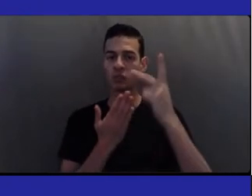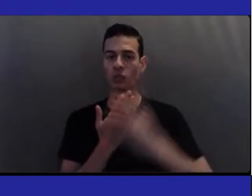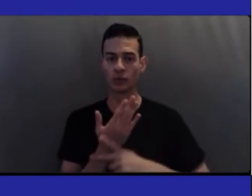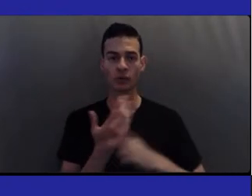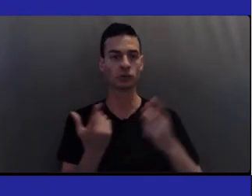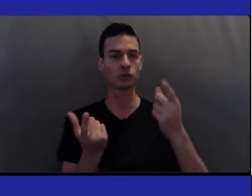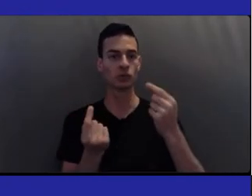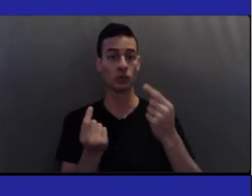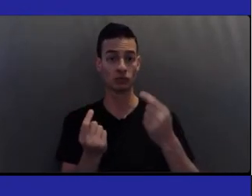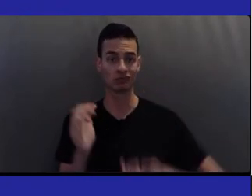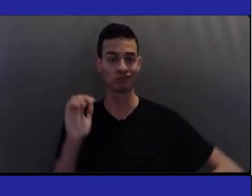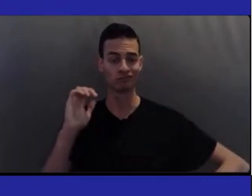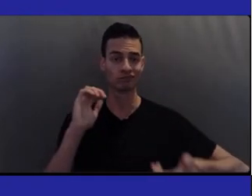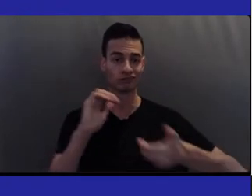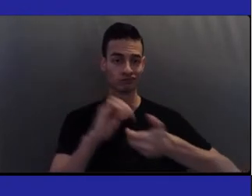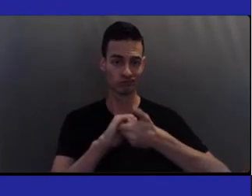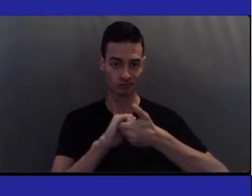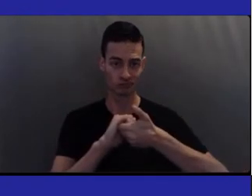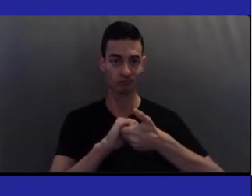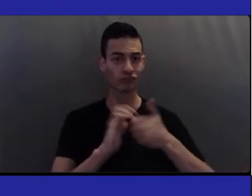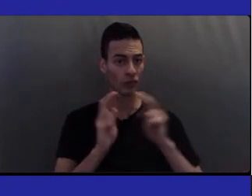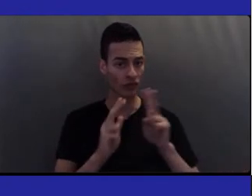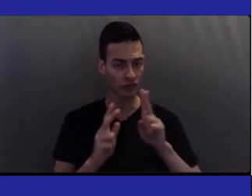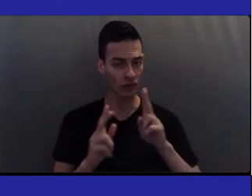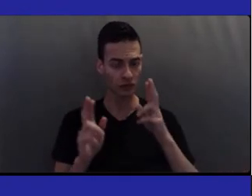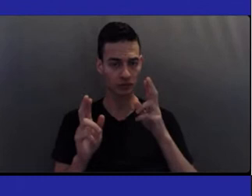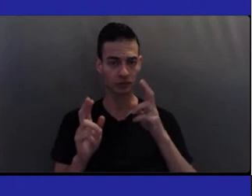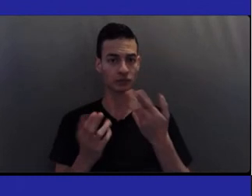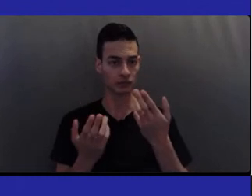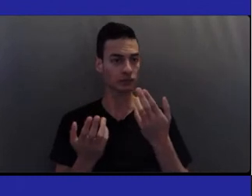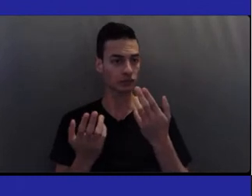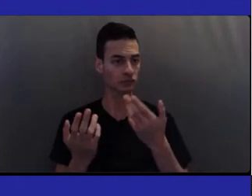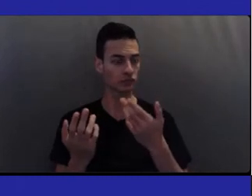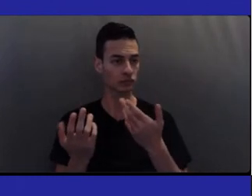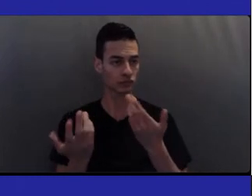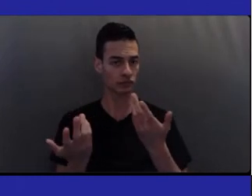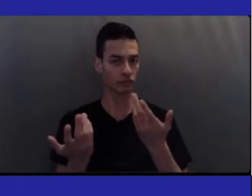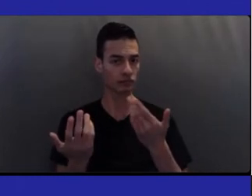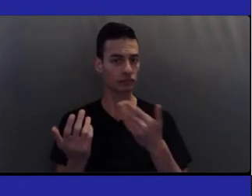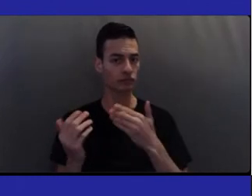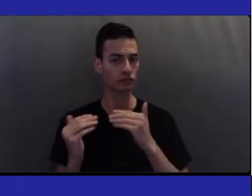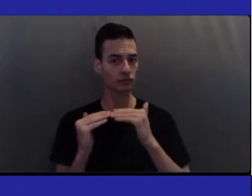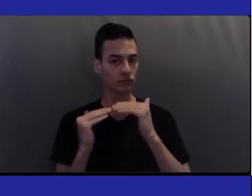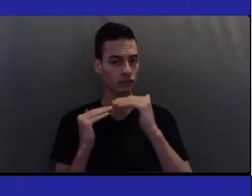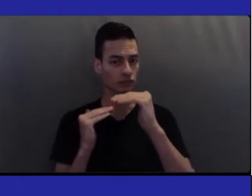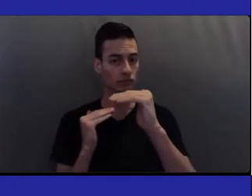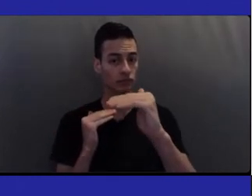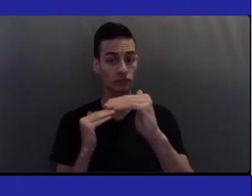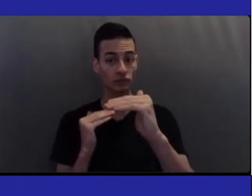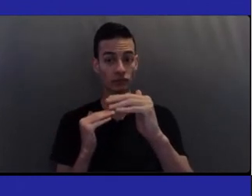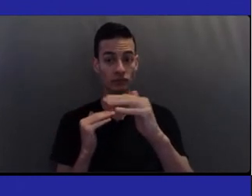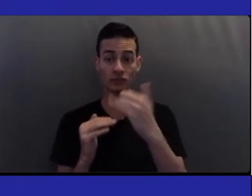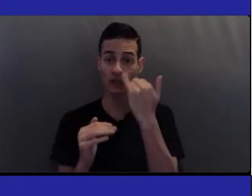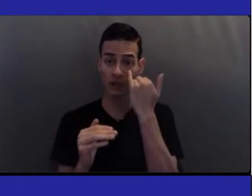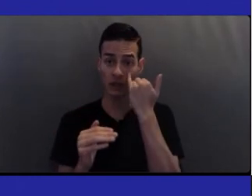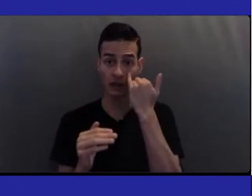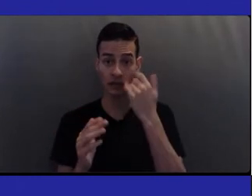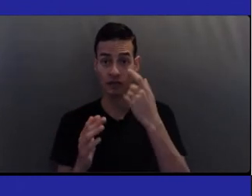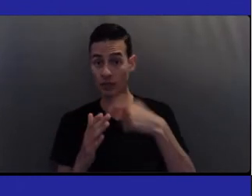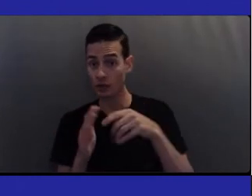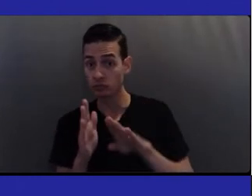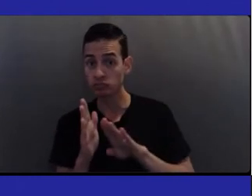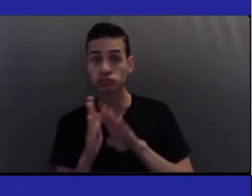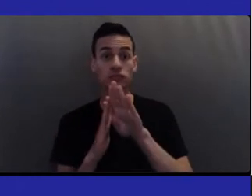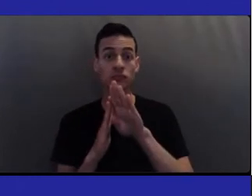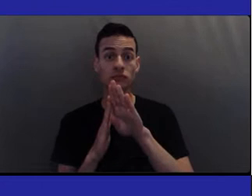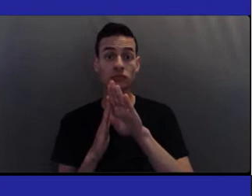very reasonable levels. We haven't exceeded much in some of our facilities, and when we do, we act quickly to mitigate our water systems in accordance with